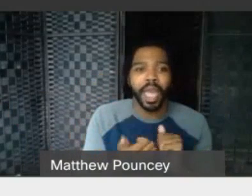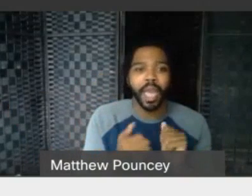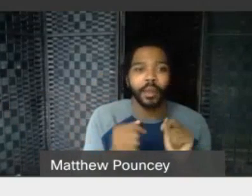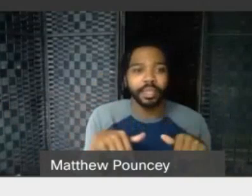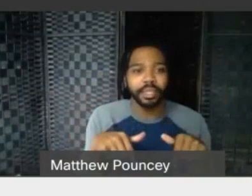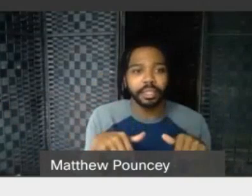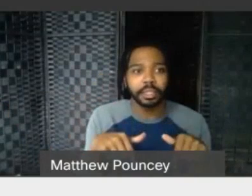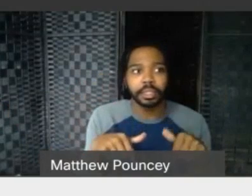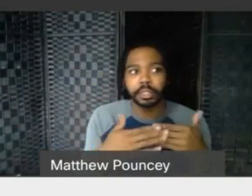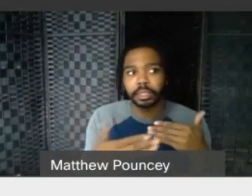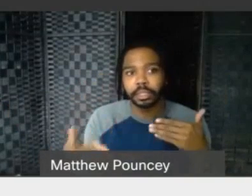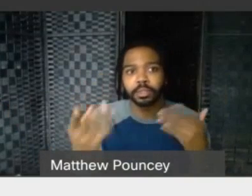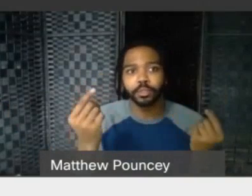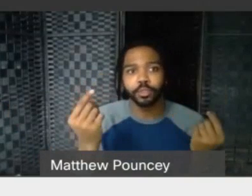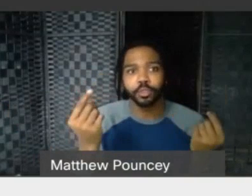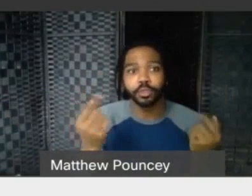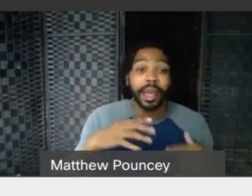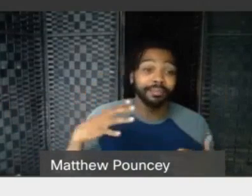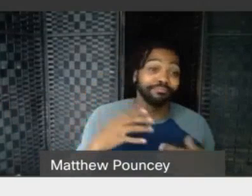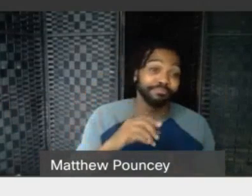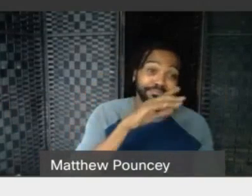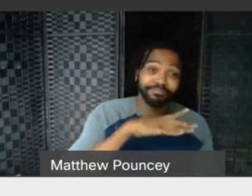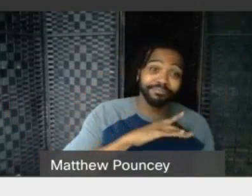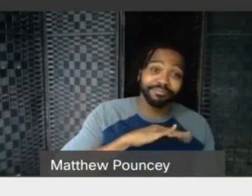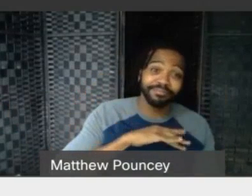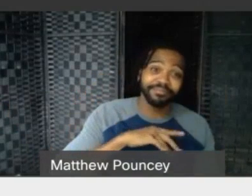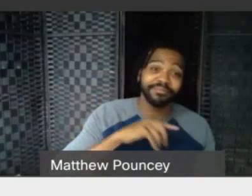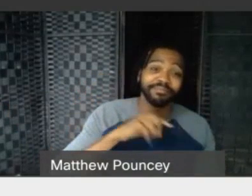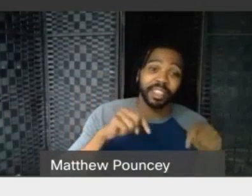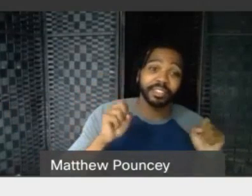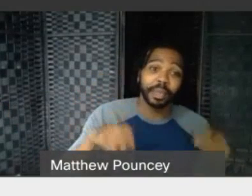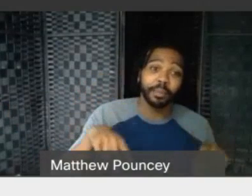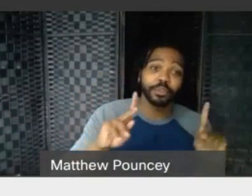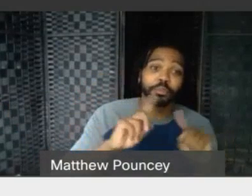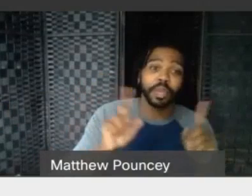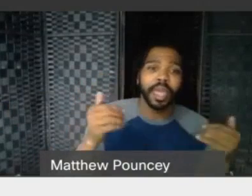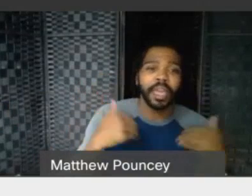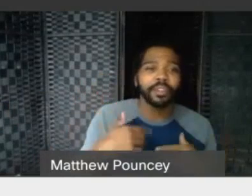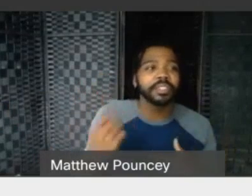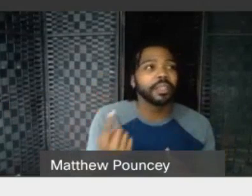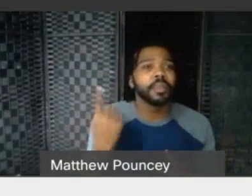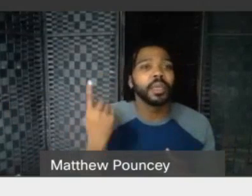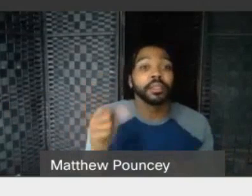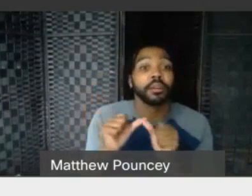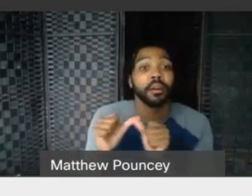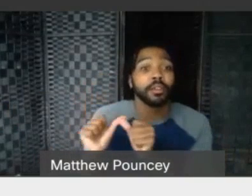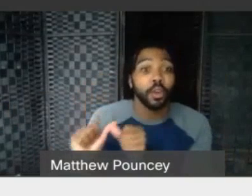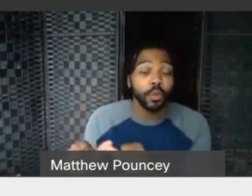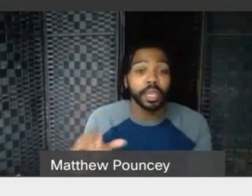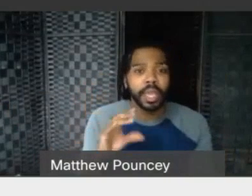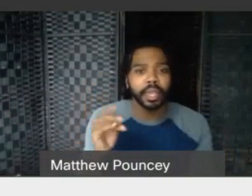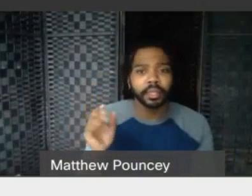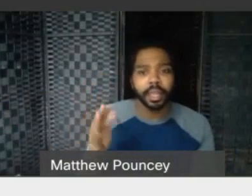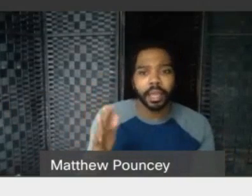going forward. I really like having this opportunity, but having something that is ongoing and kind